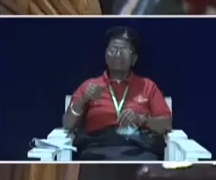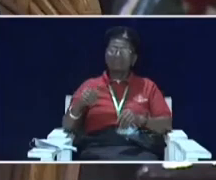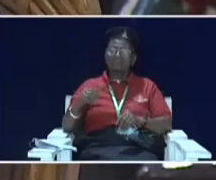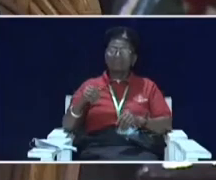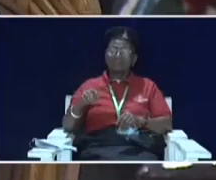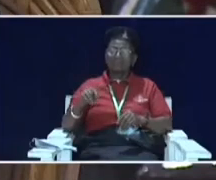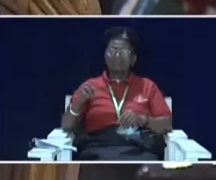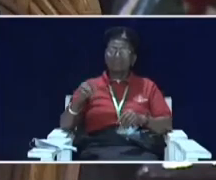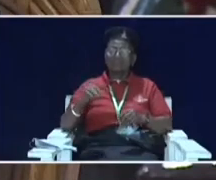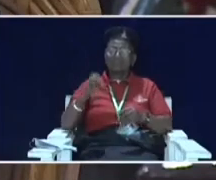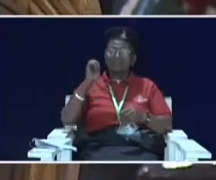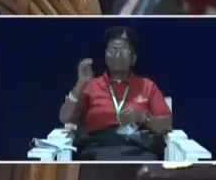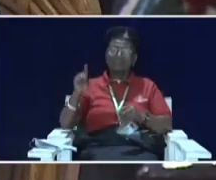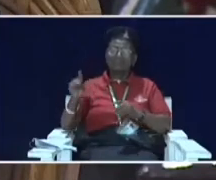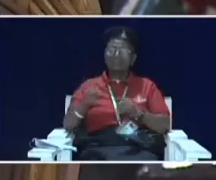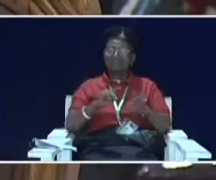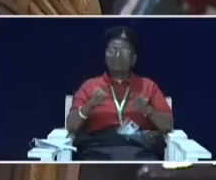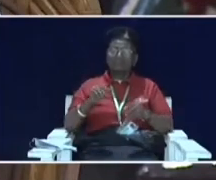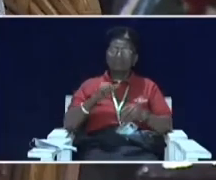He didn't.